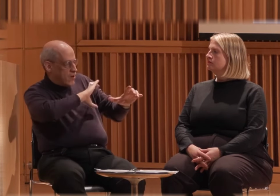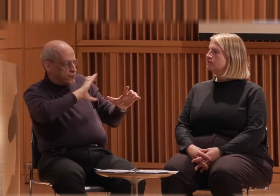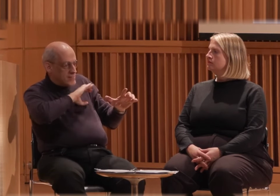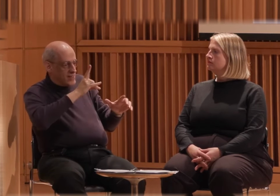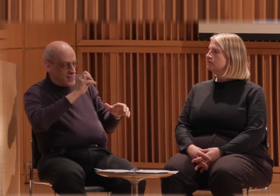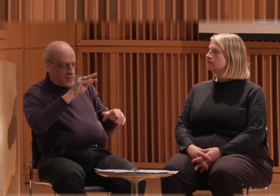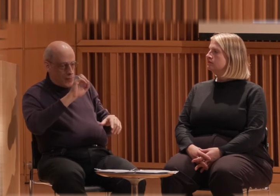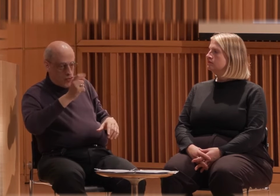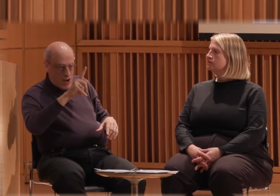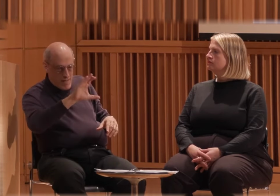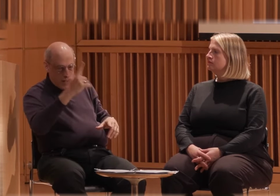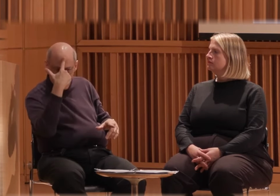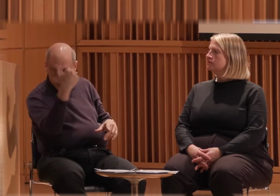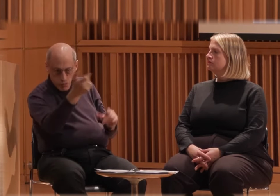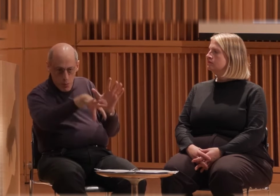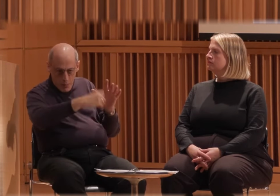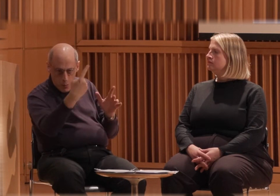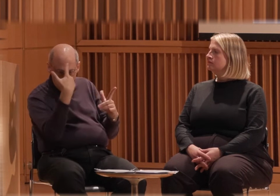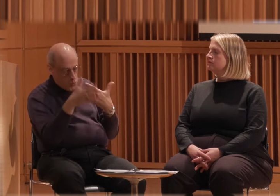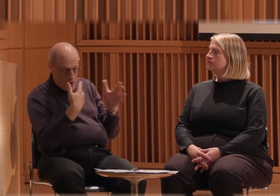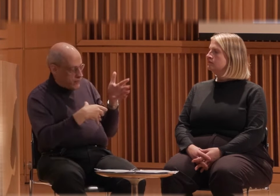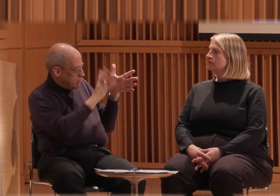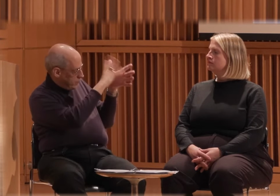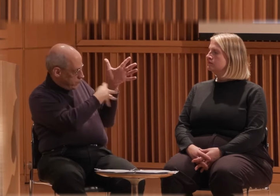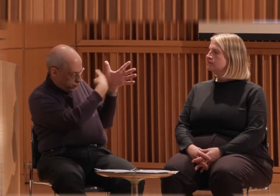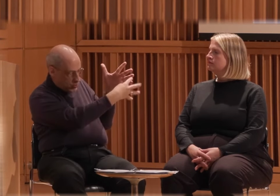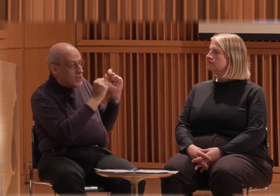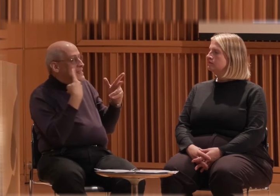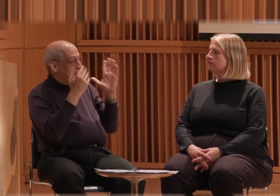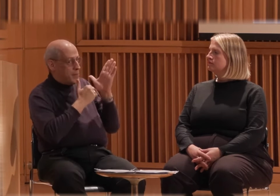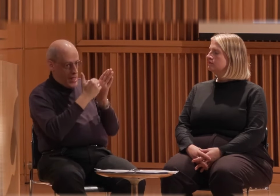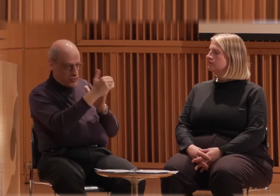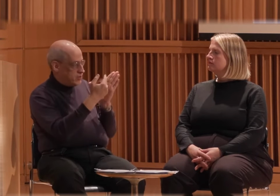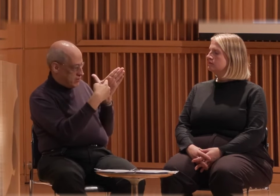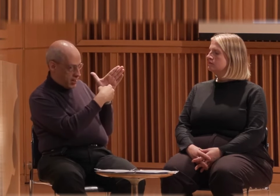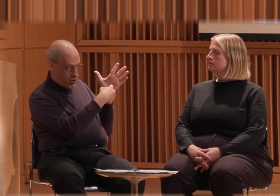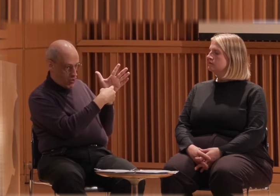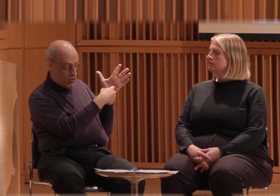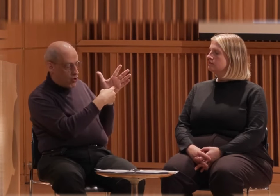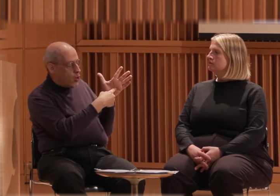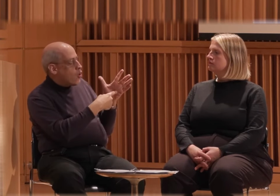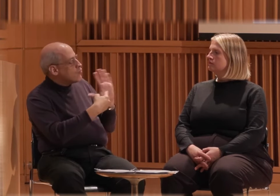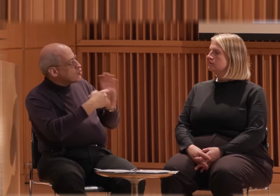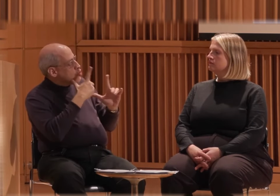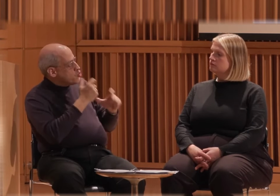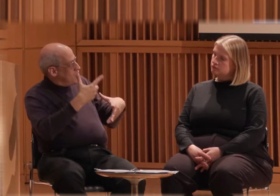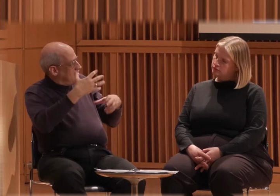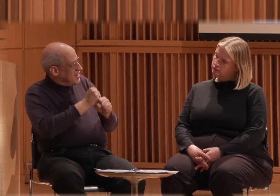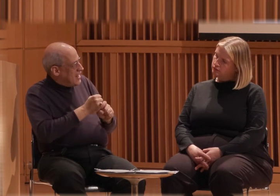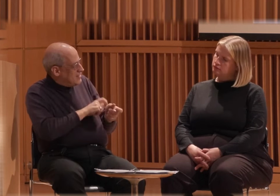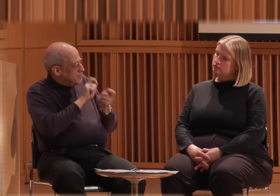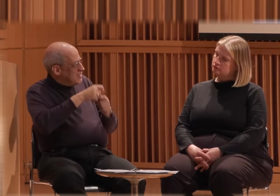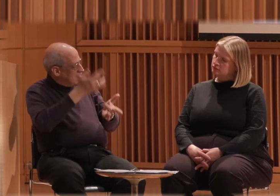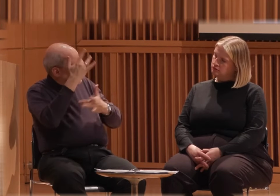choose, and you're likely to find some pretty stark patterns in who gets particular kinds of